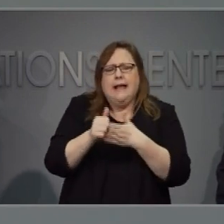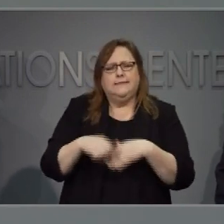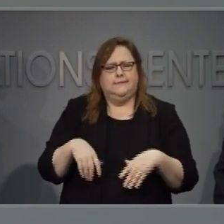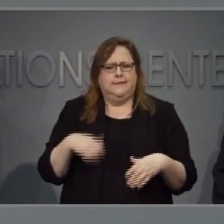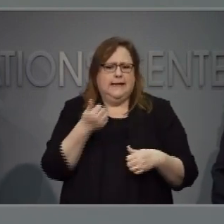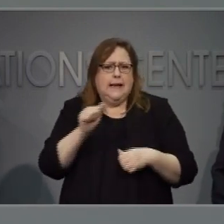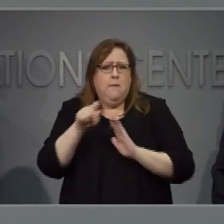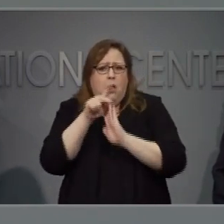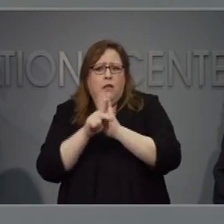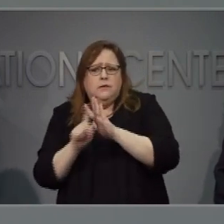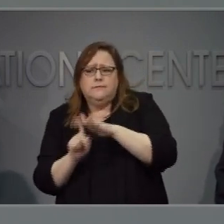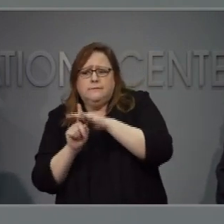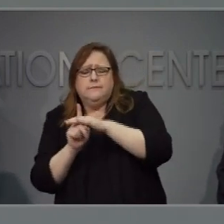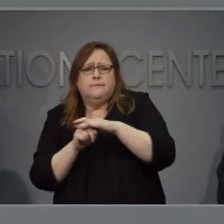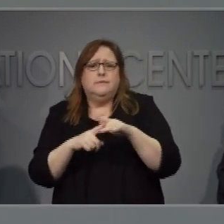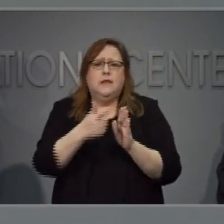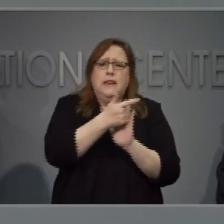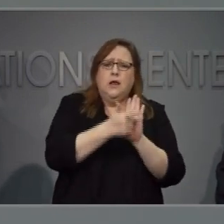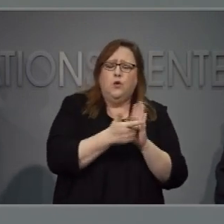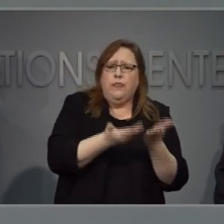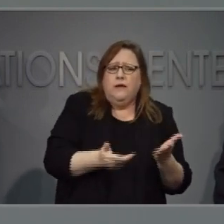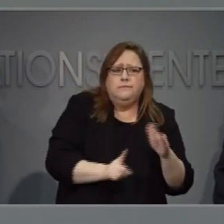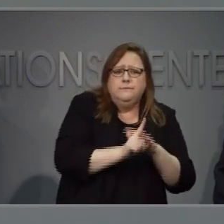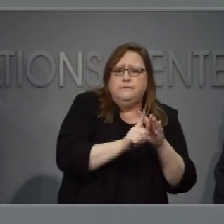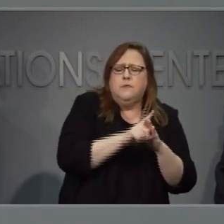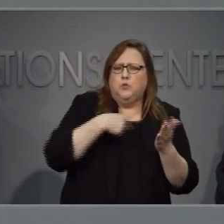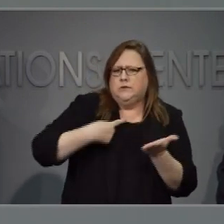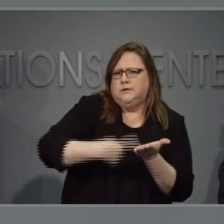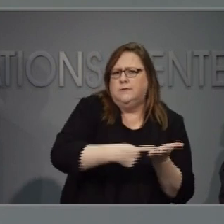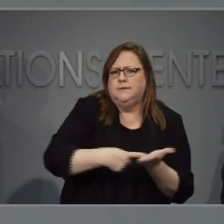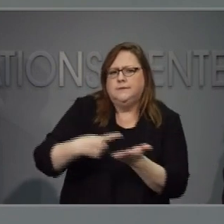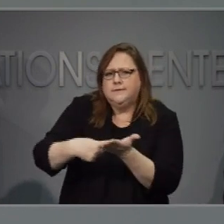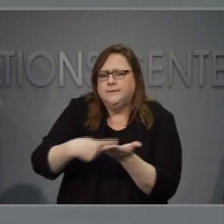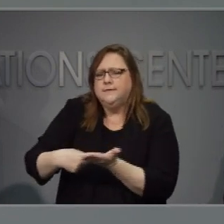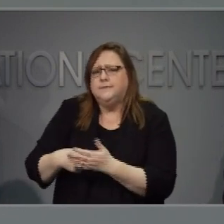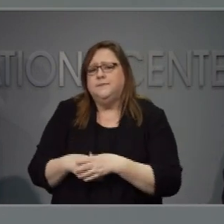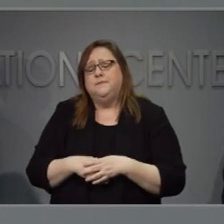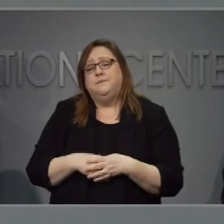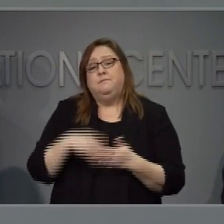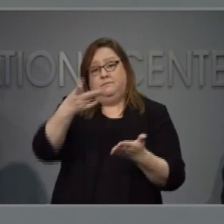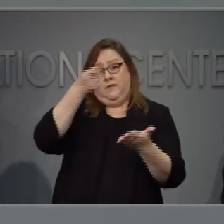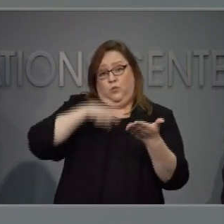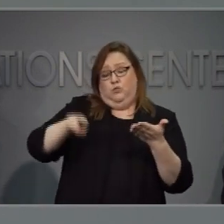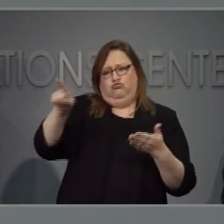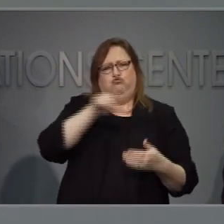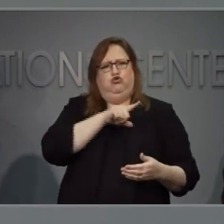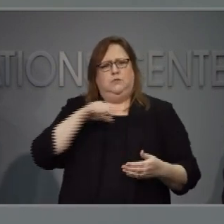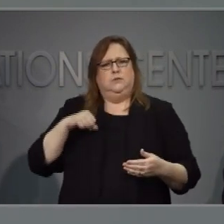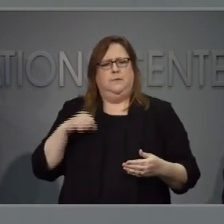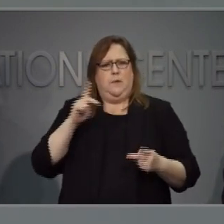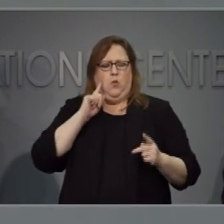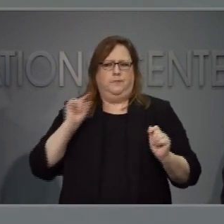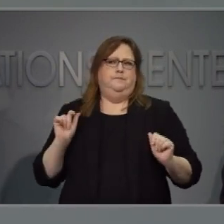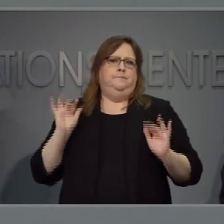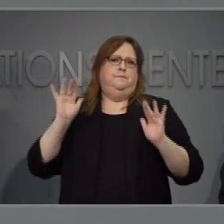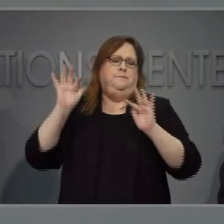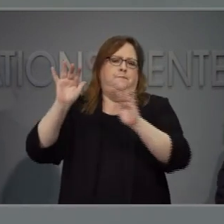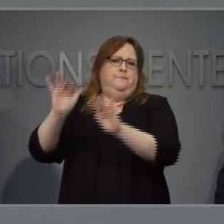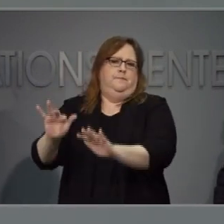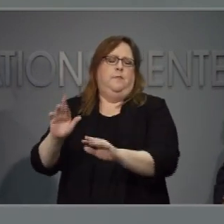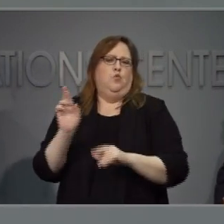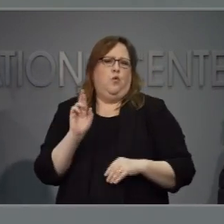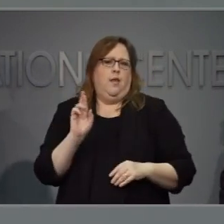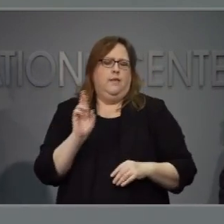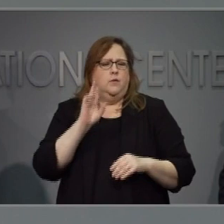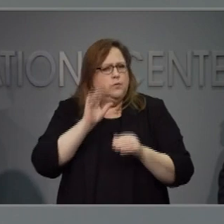arise from this pandemic. Next week, our partners in the General Assembly return to Raleigh to begin their important work,